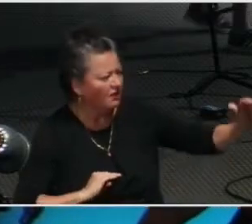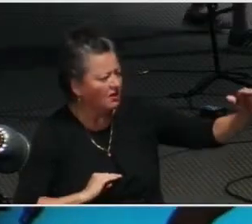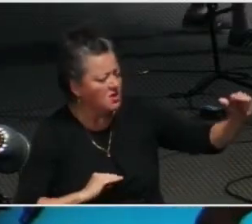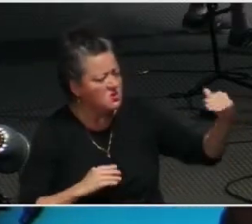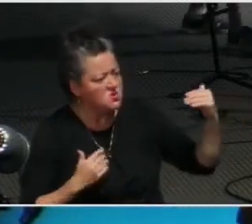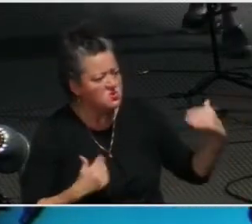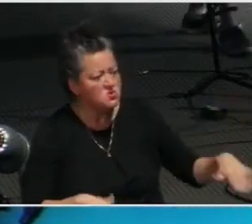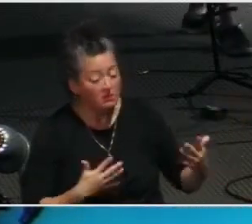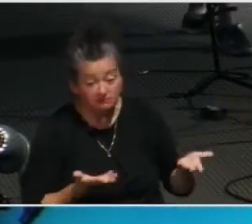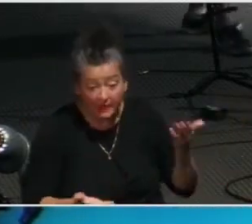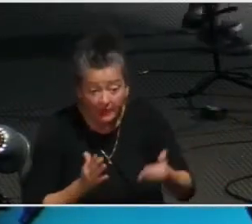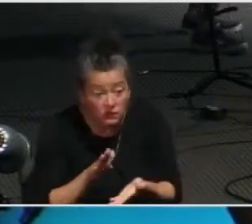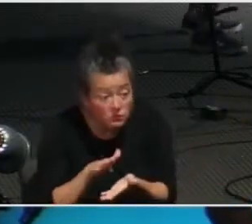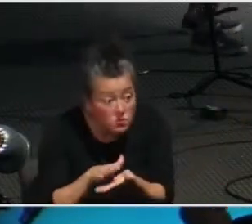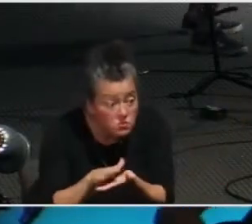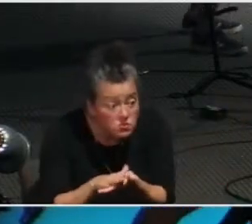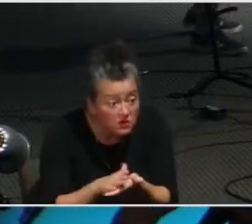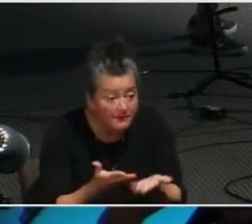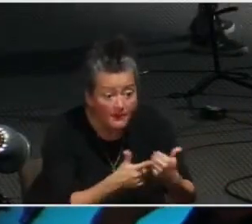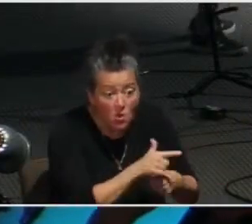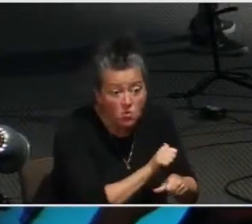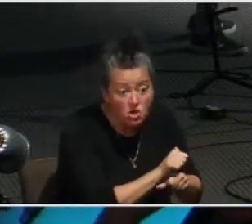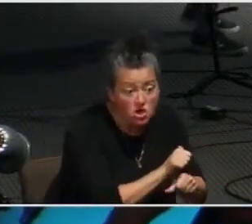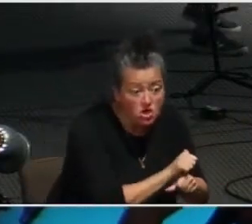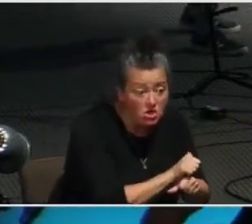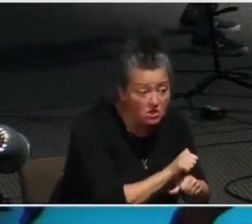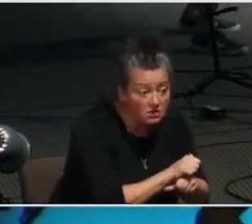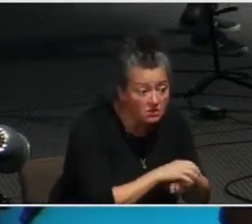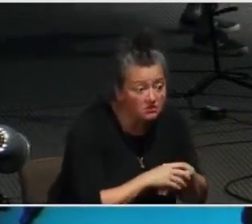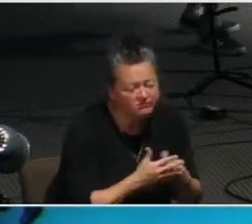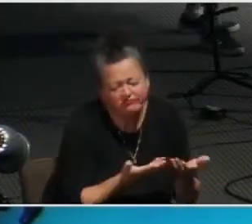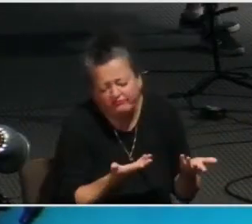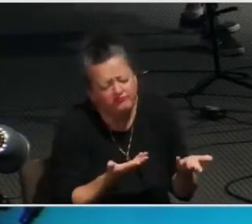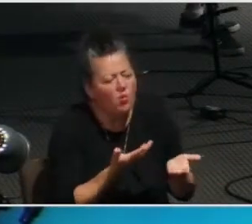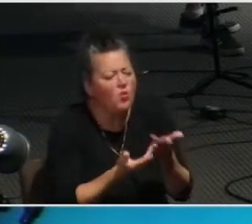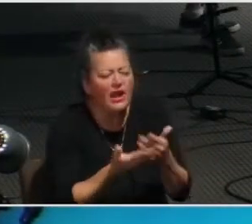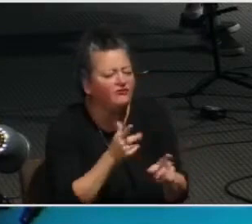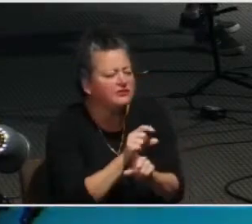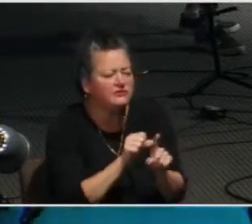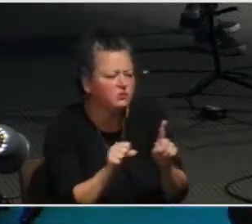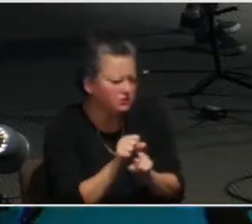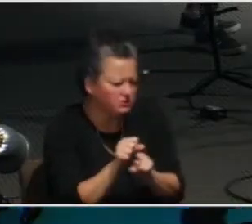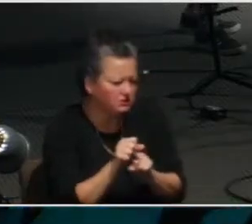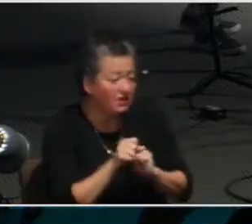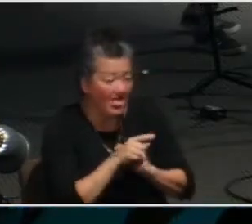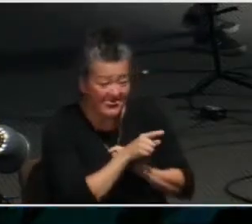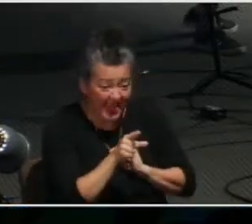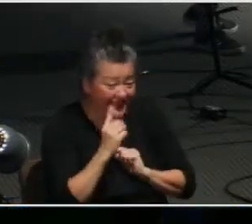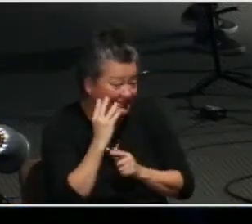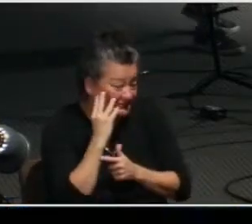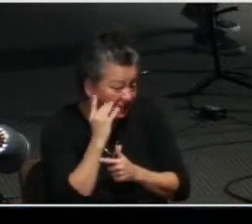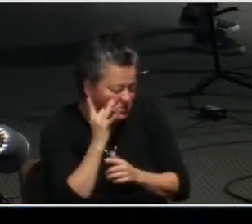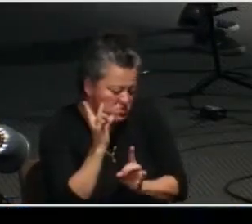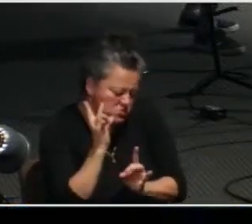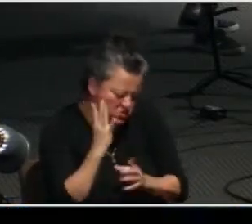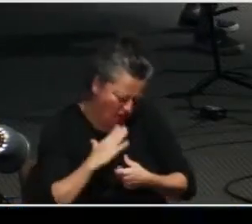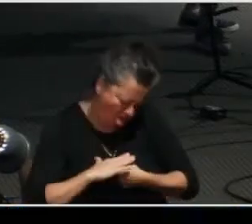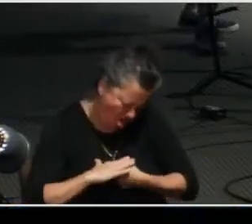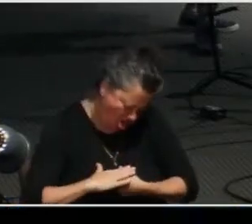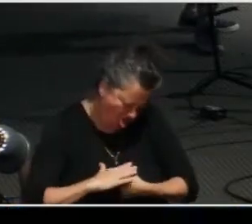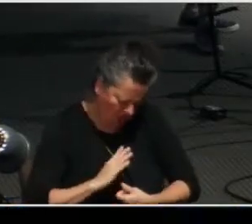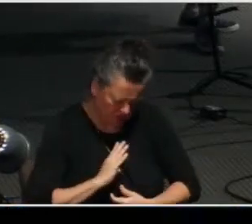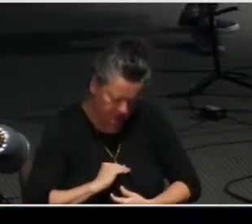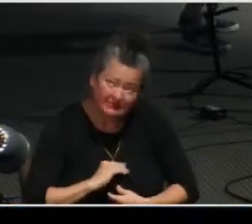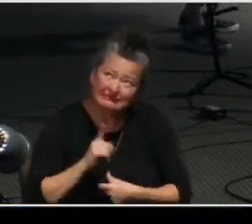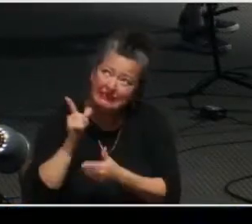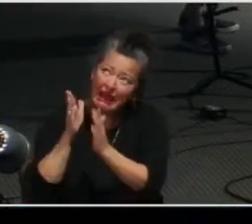or at school or in some other situation, Lord, be especially close to them right now and impress upon them that